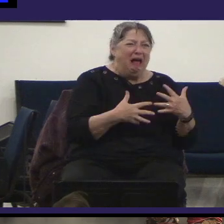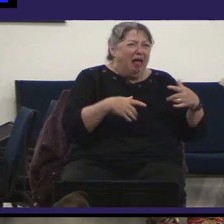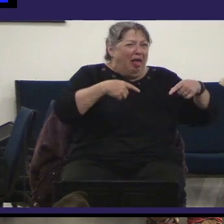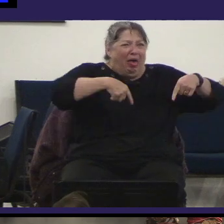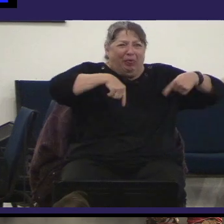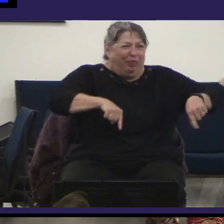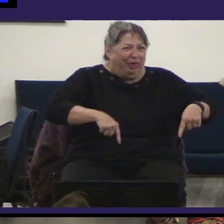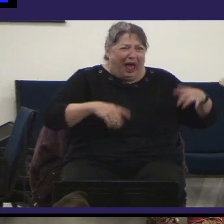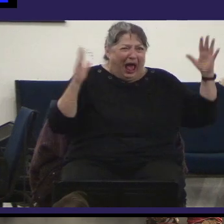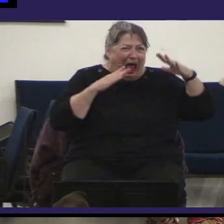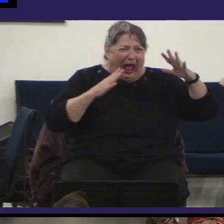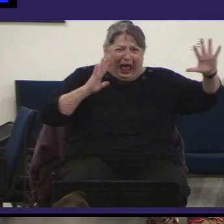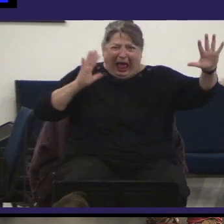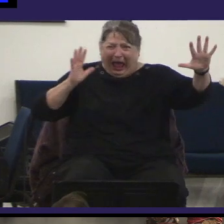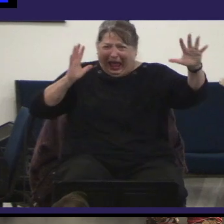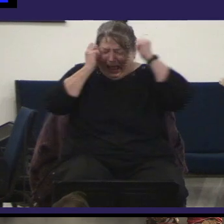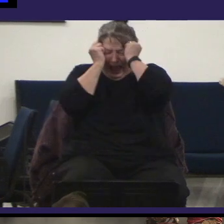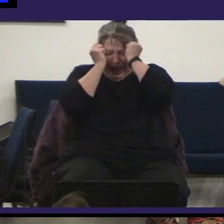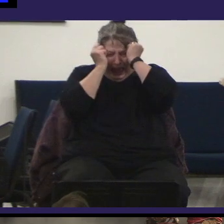nervousness. Ah!